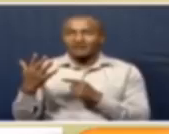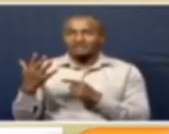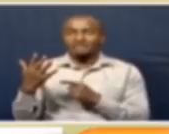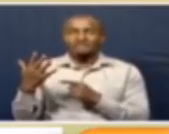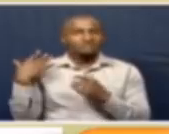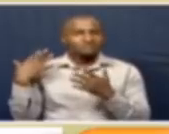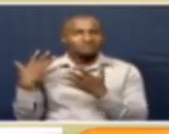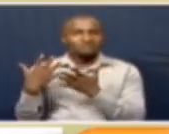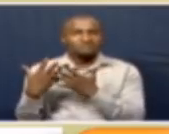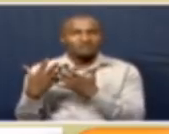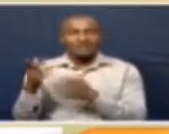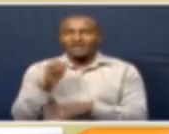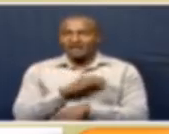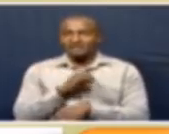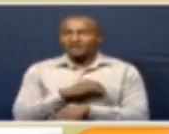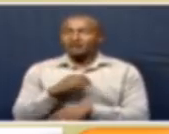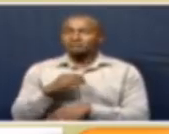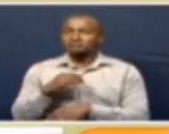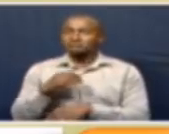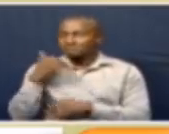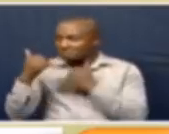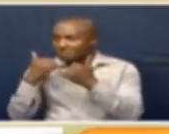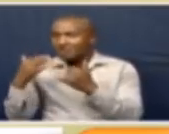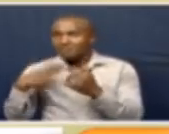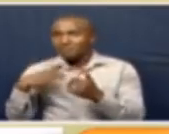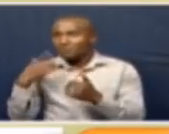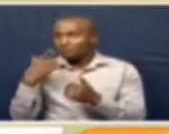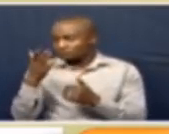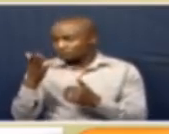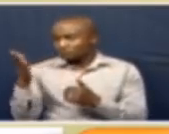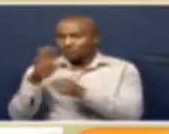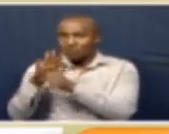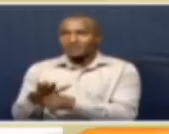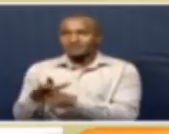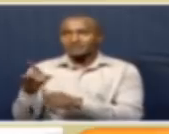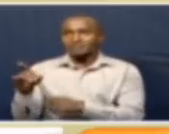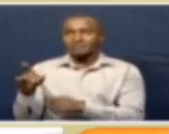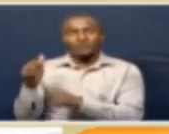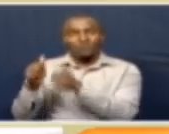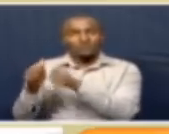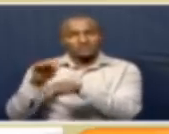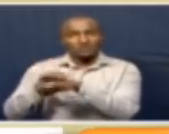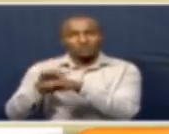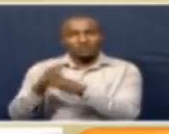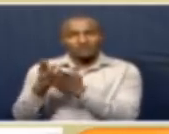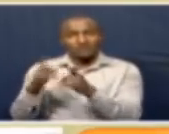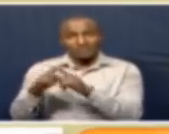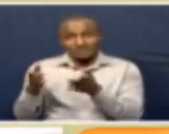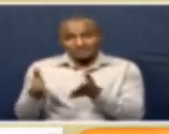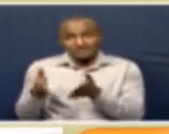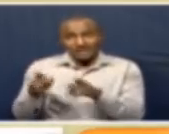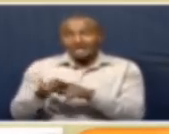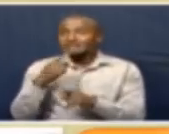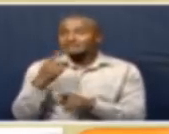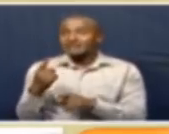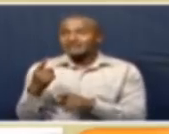that are happening. They're not afraid to call out the people who are actually oppressing them, which is a very good thing. But currently, as I said,